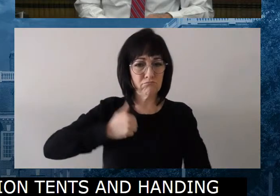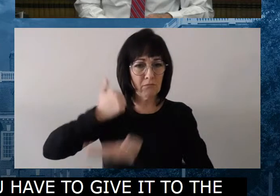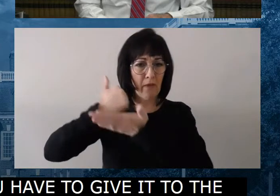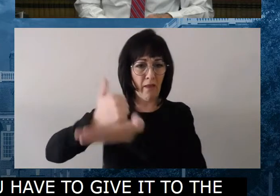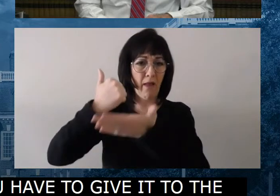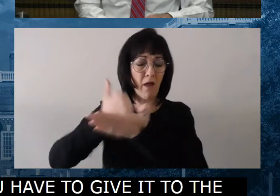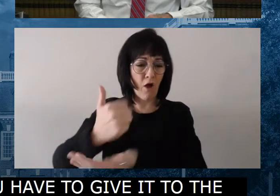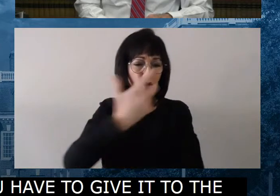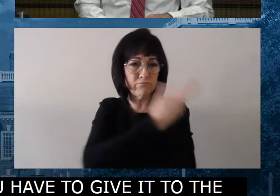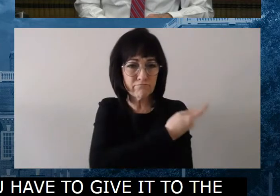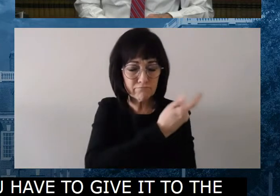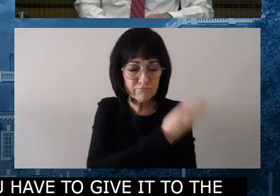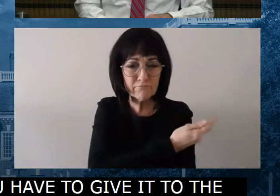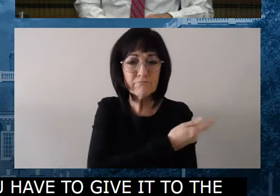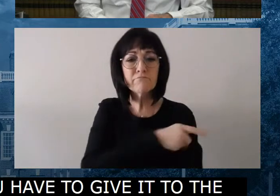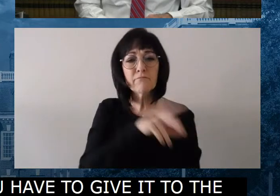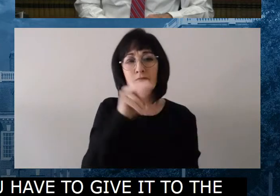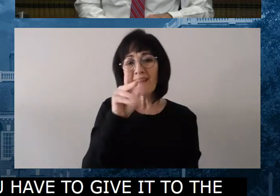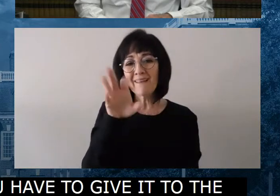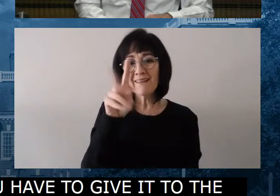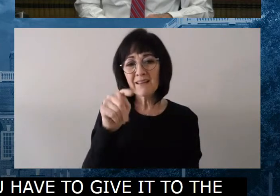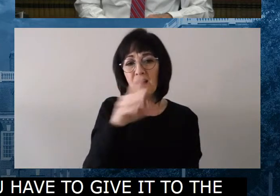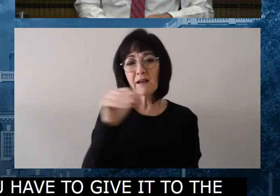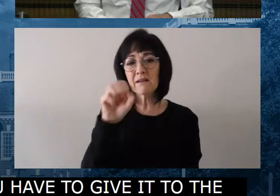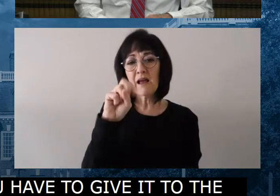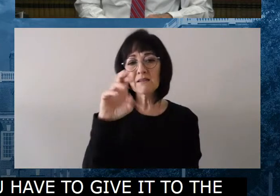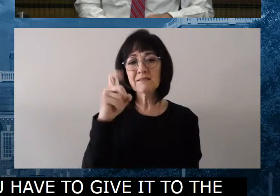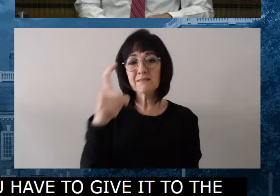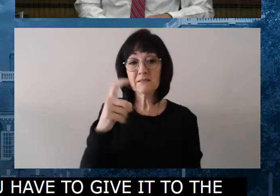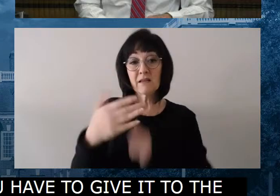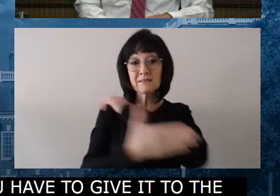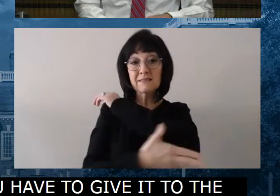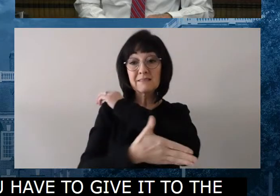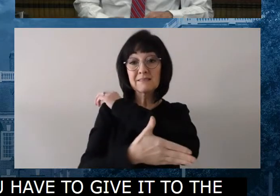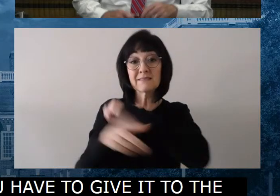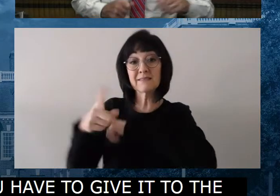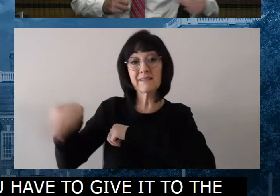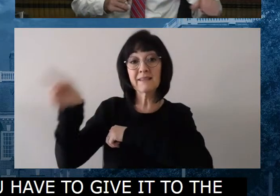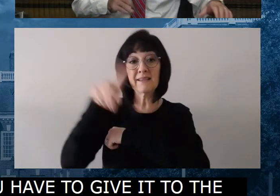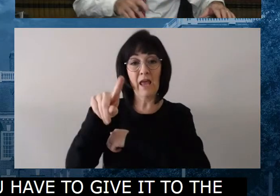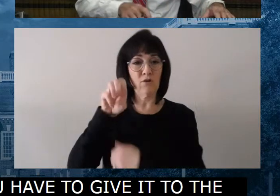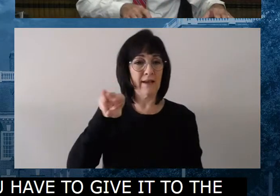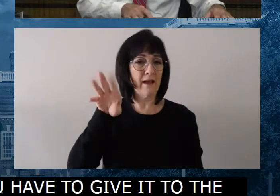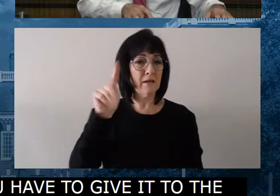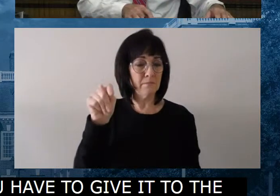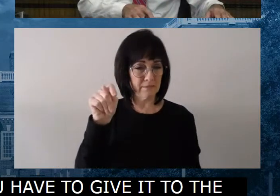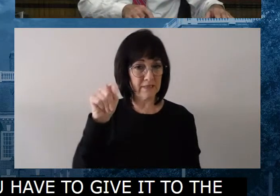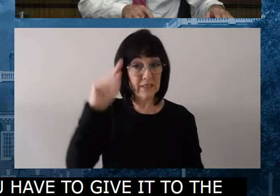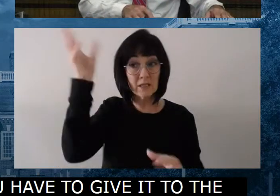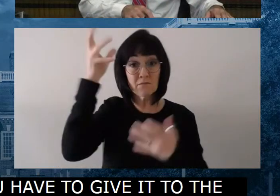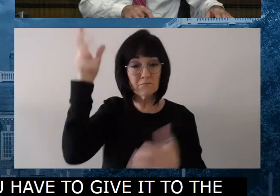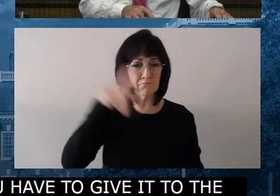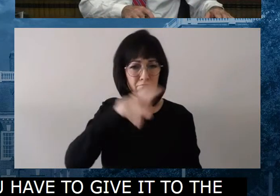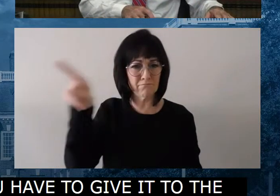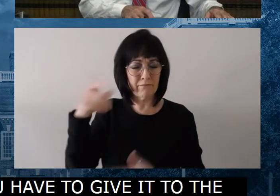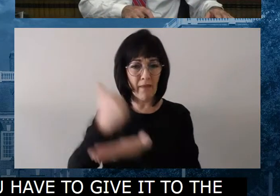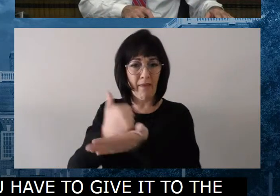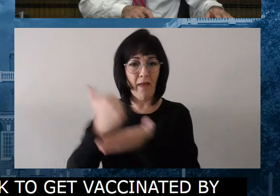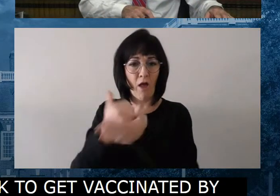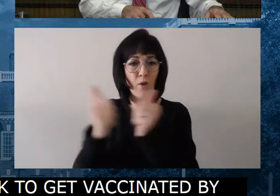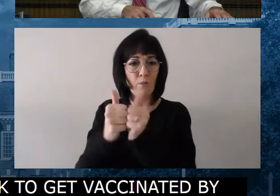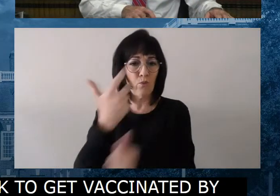County paramedics, by our Medical Reserve Corps, coordinated by our Lieutenant Governor and